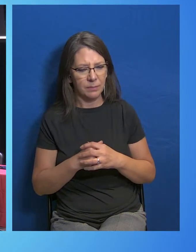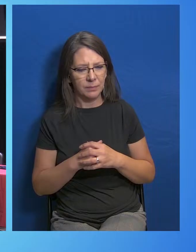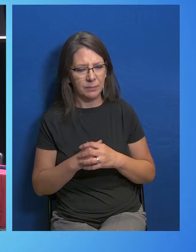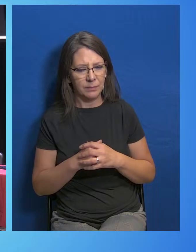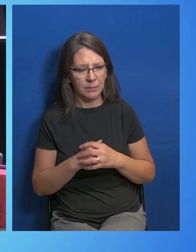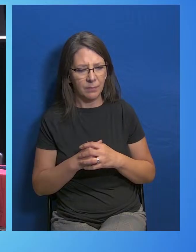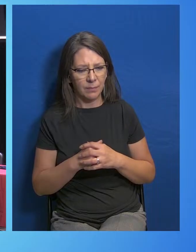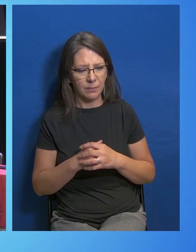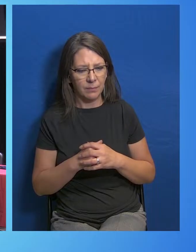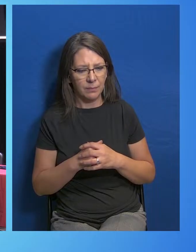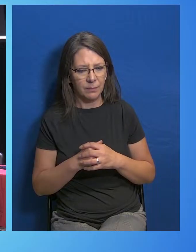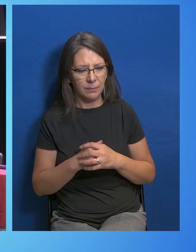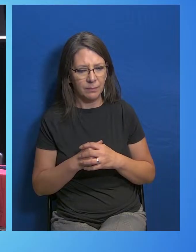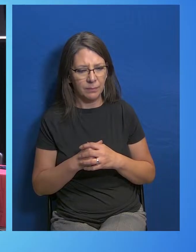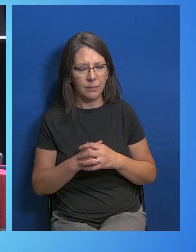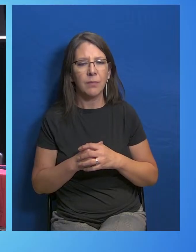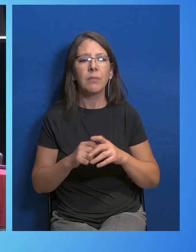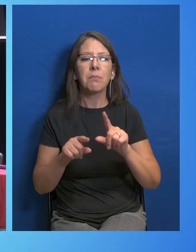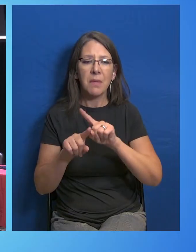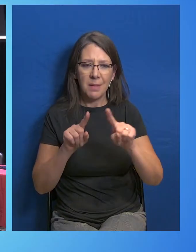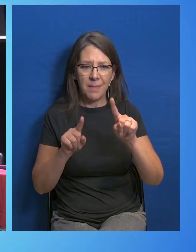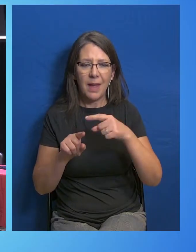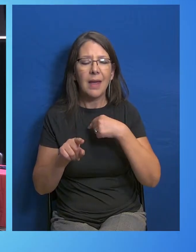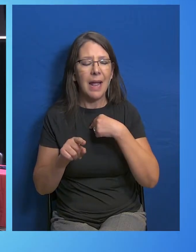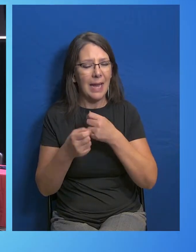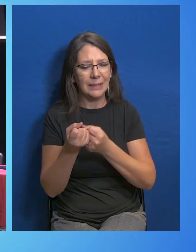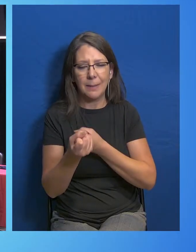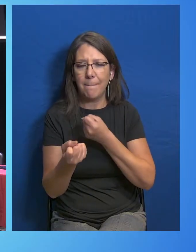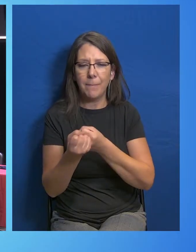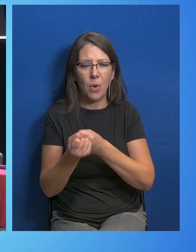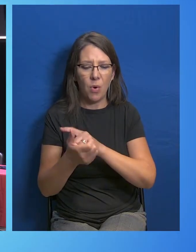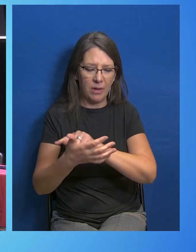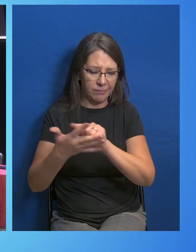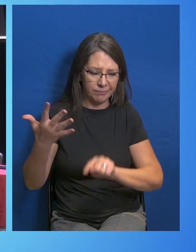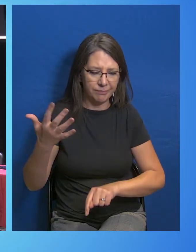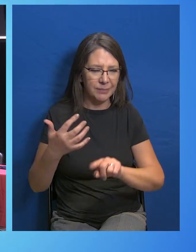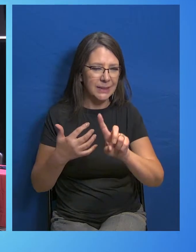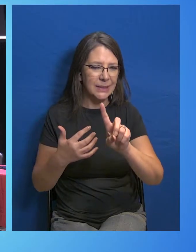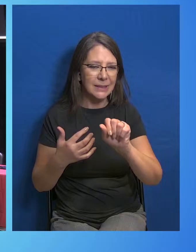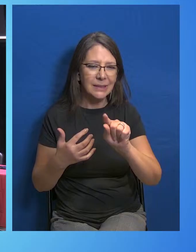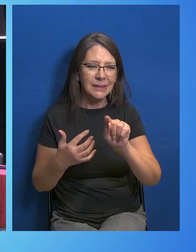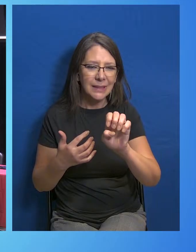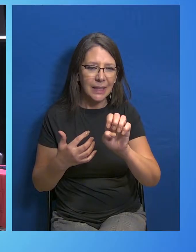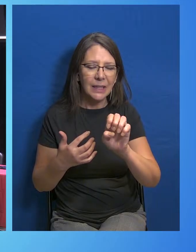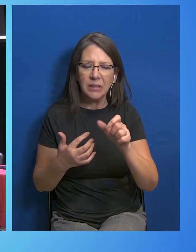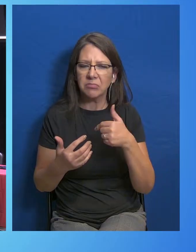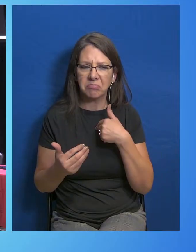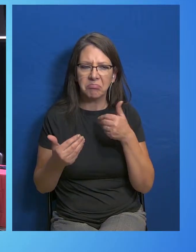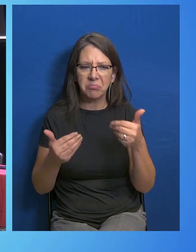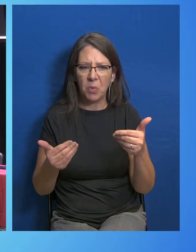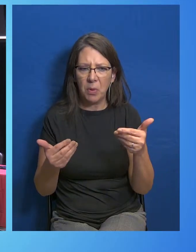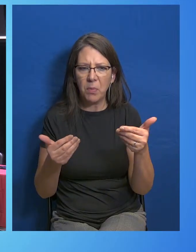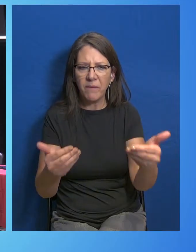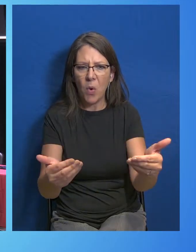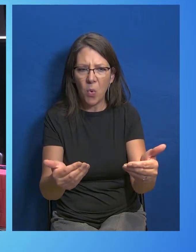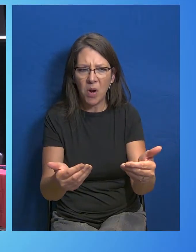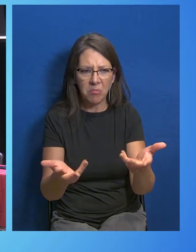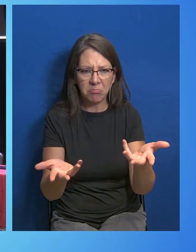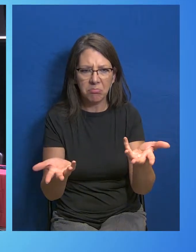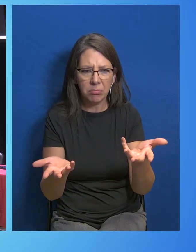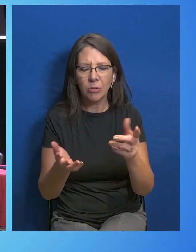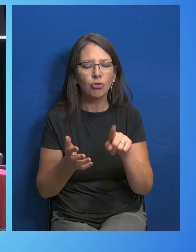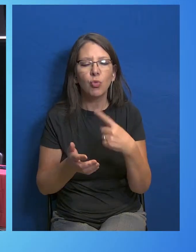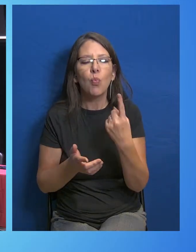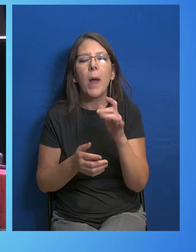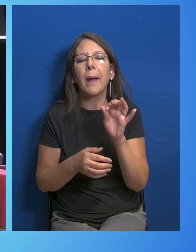But I do in fact support those dates and can move forward with that. Just a comment for everyone